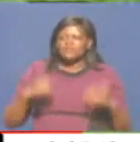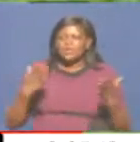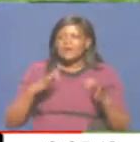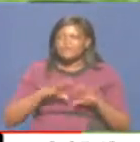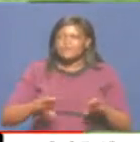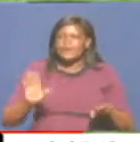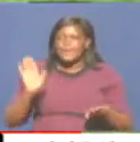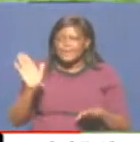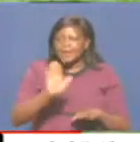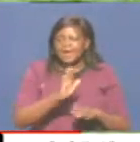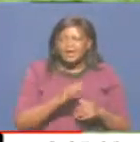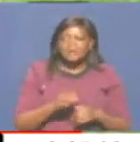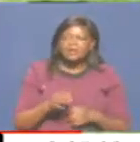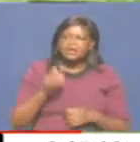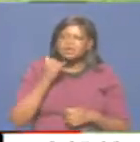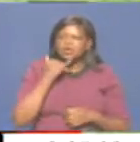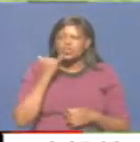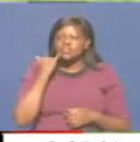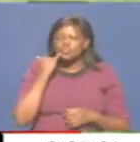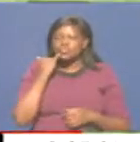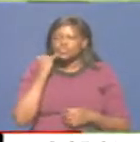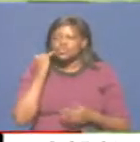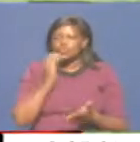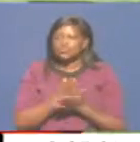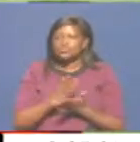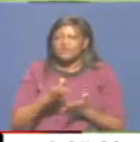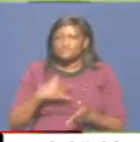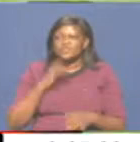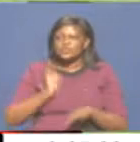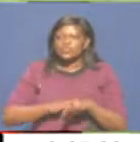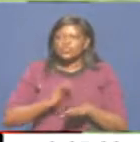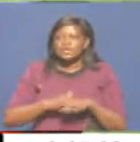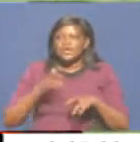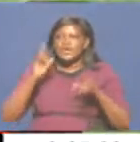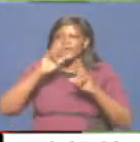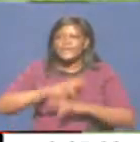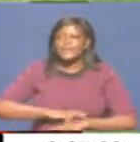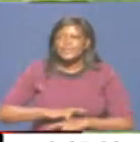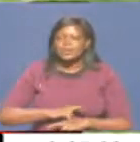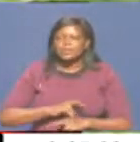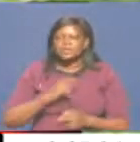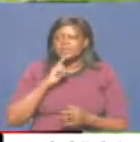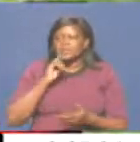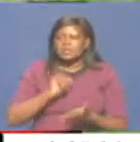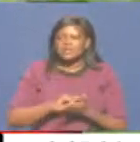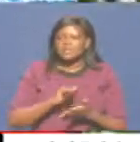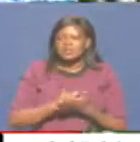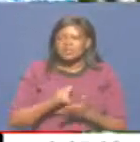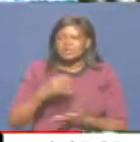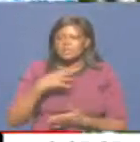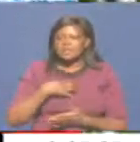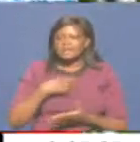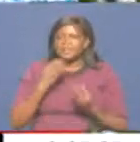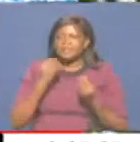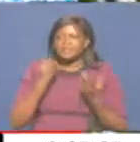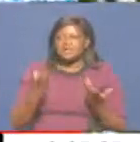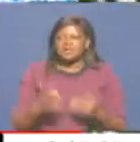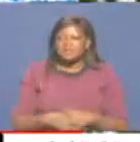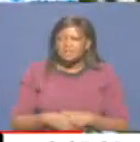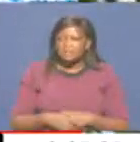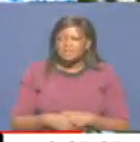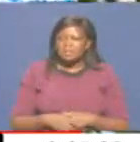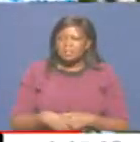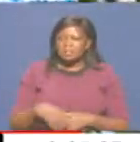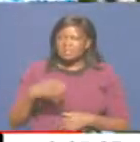Ngata, Nakuru. He says though he feels good and relaxed, he acknowledges that retirement is not easy.